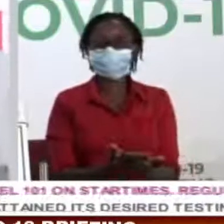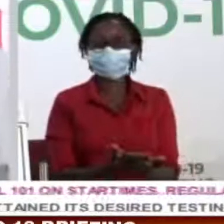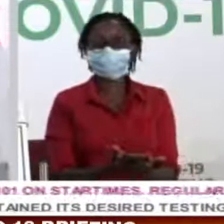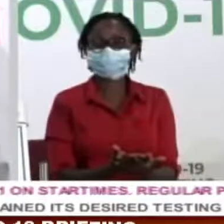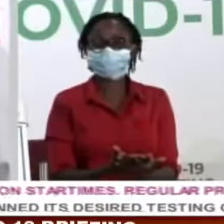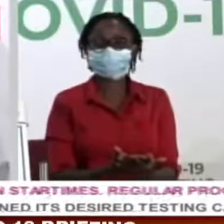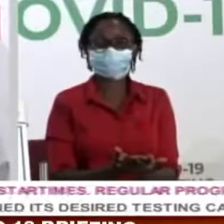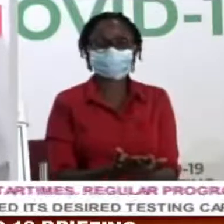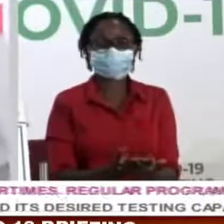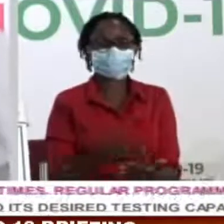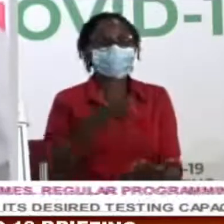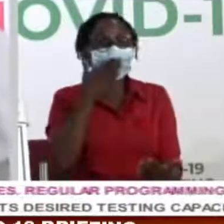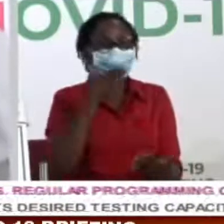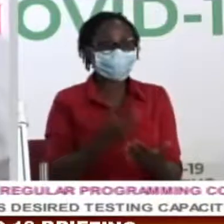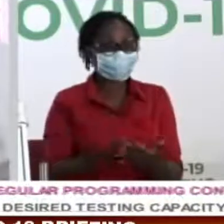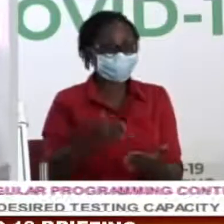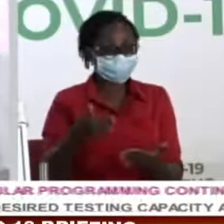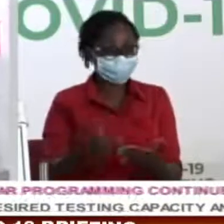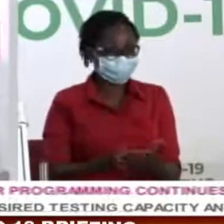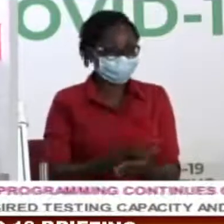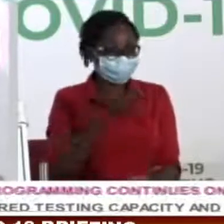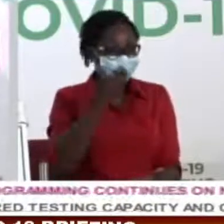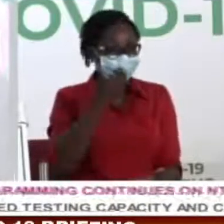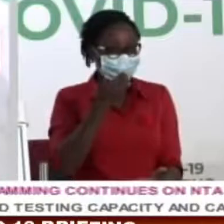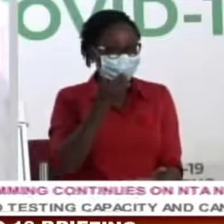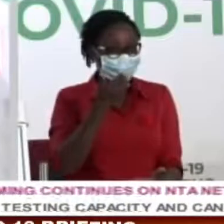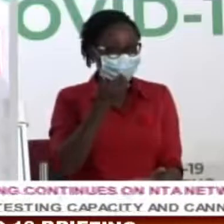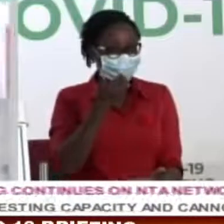Well, the good news.